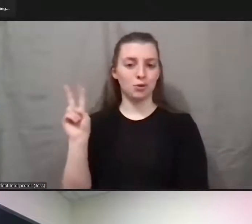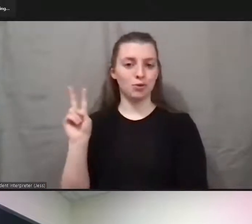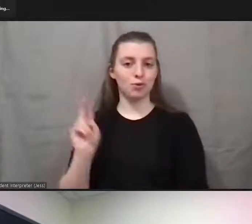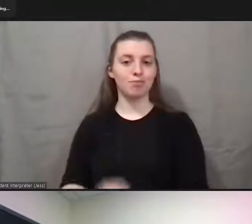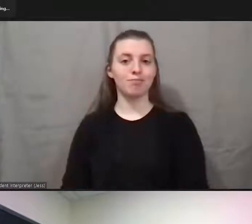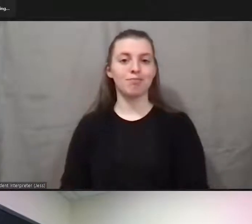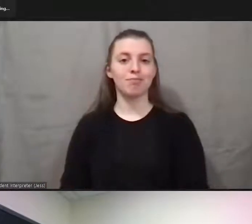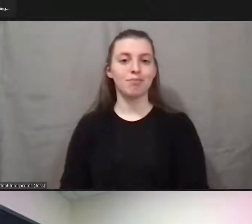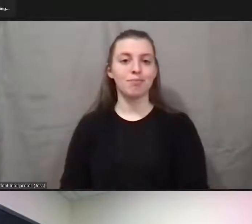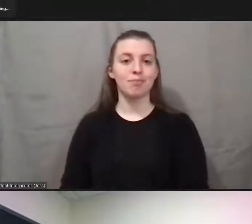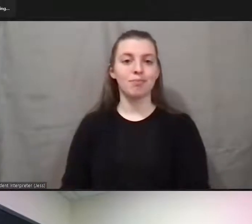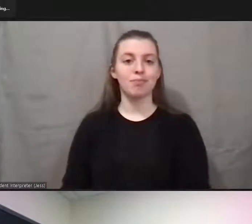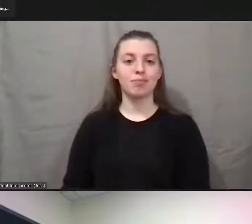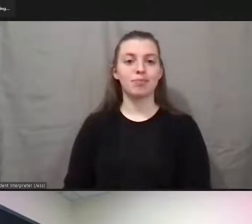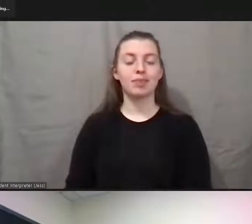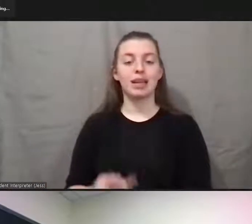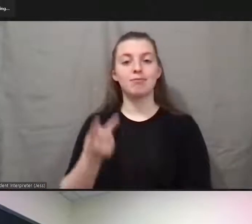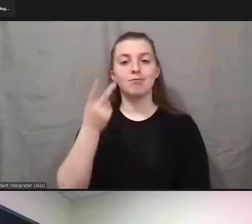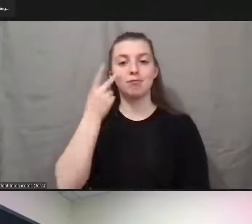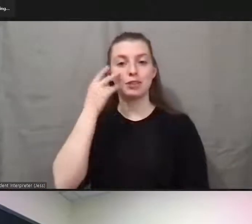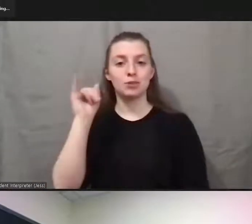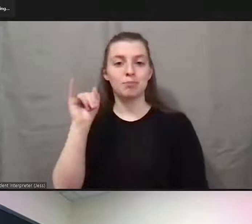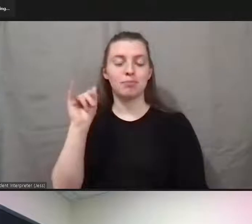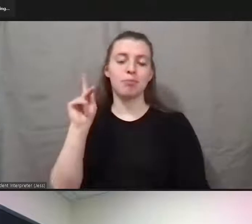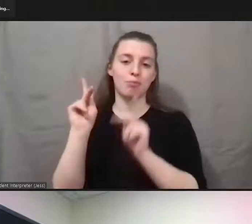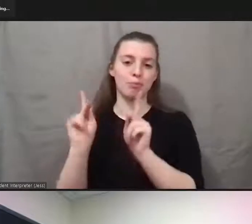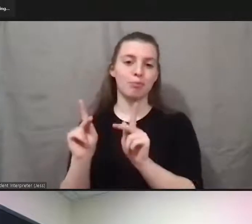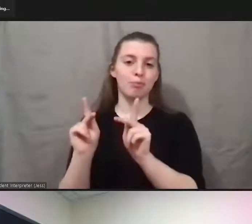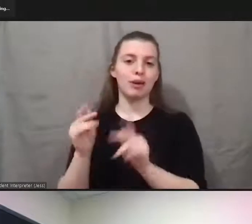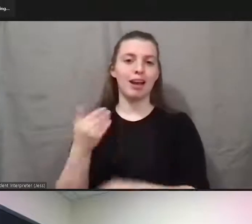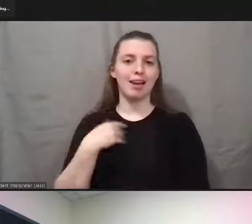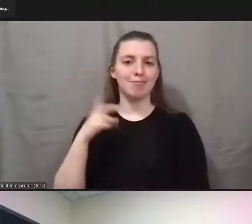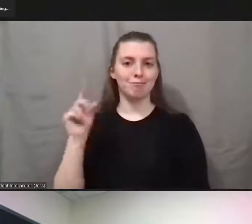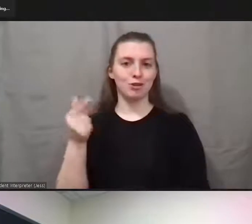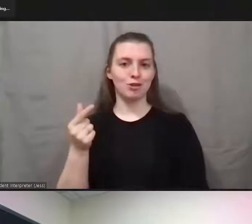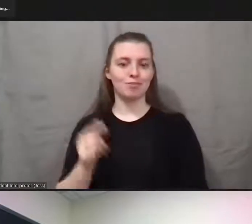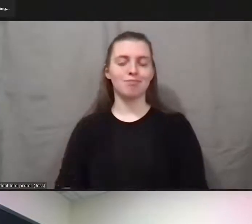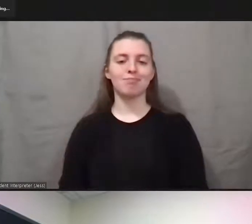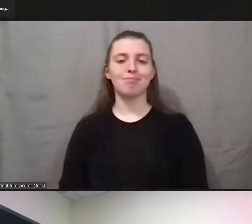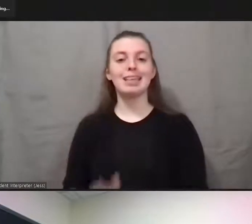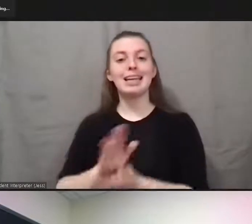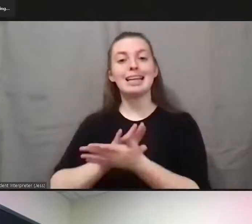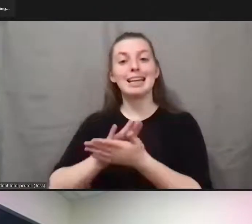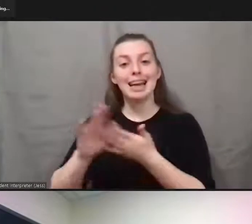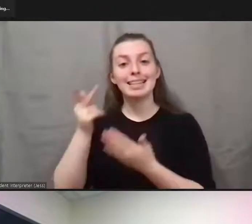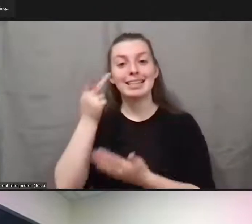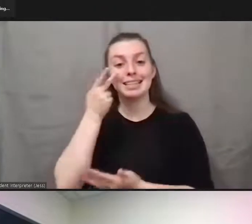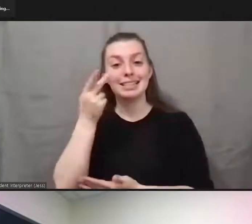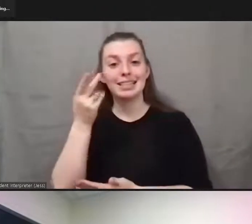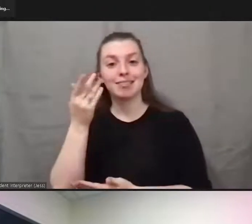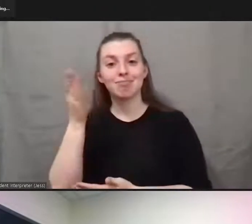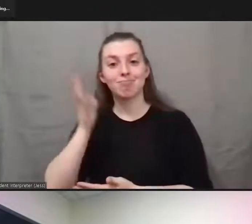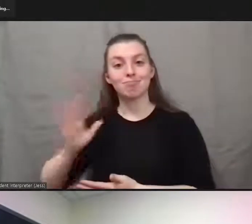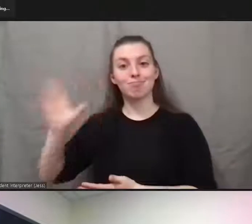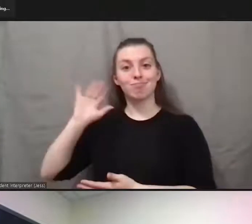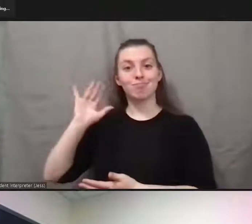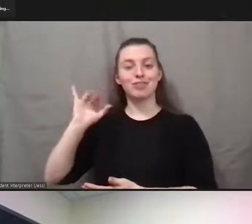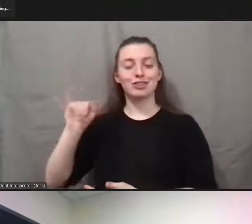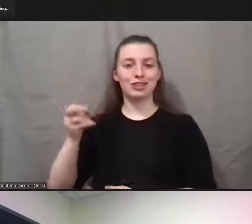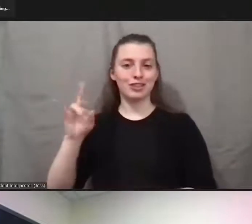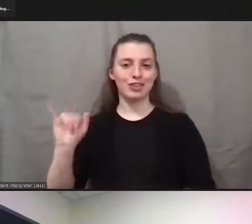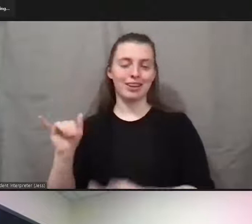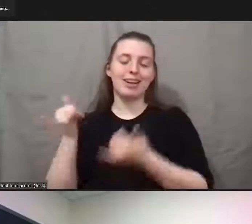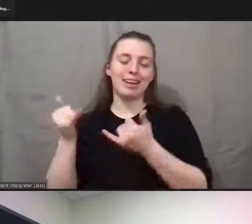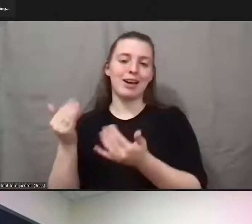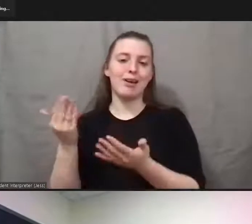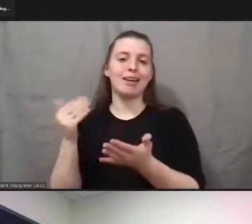handler, a visually impaired person. So that was great to see you then, Jerry. It's great to see you now. We're coming to the end of the time. I want to